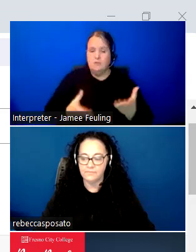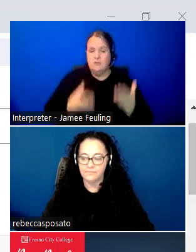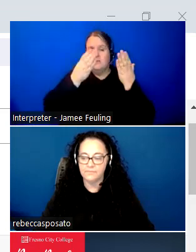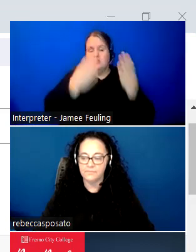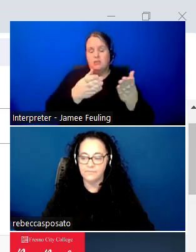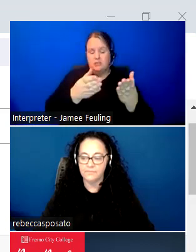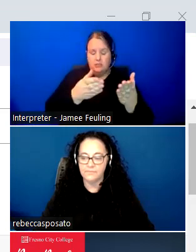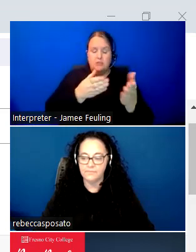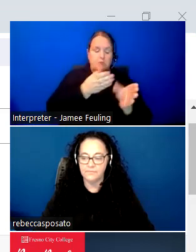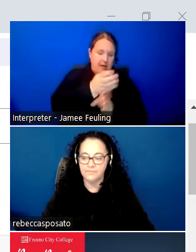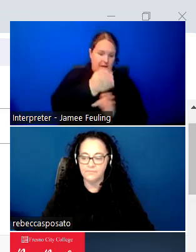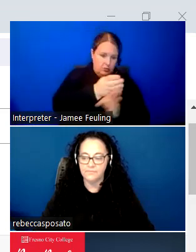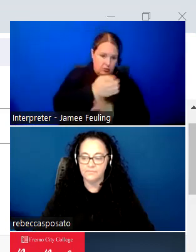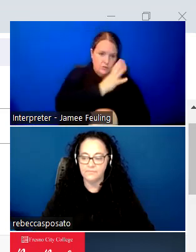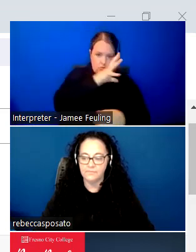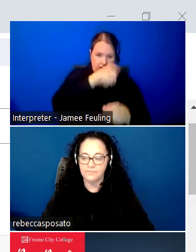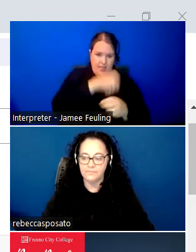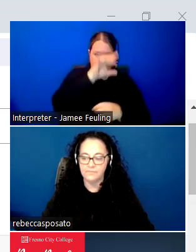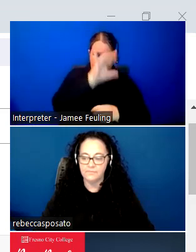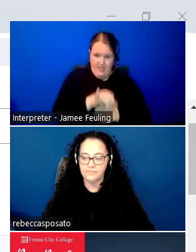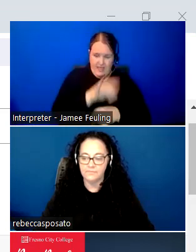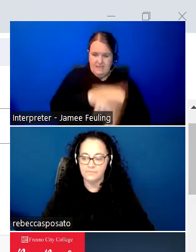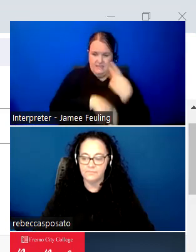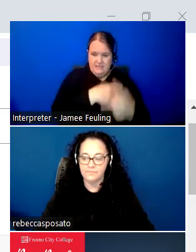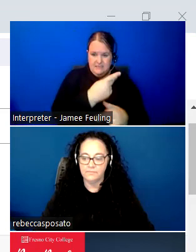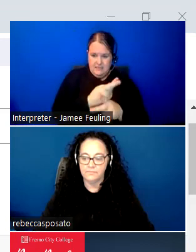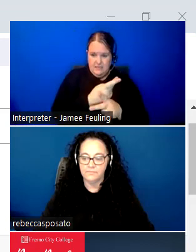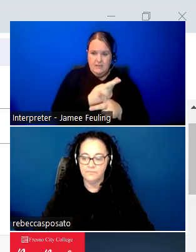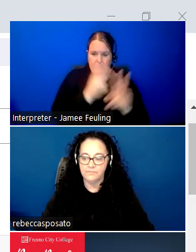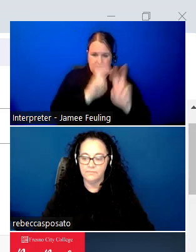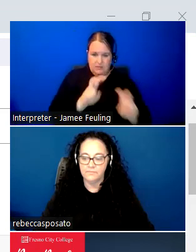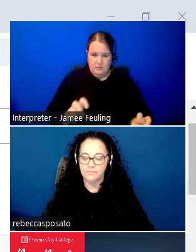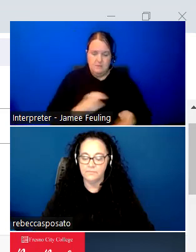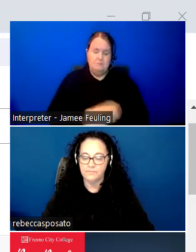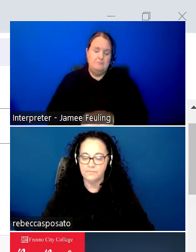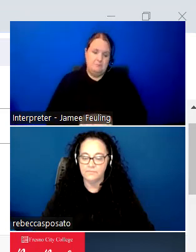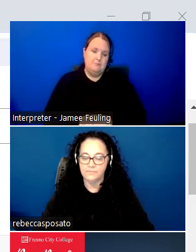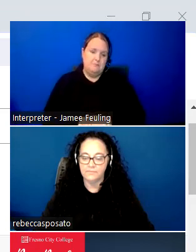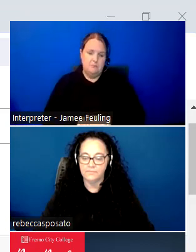that it gives you in the career coach assessment.